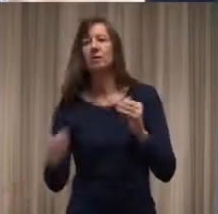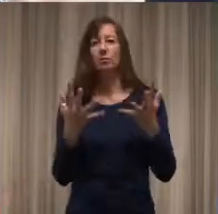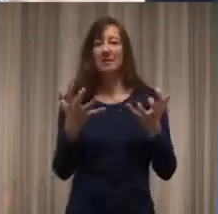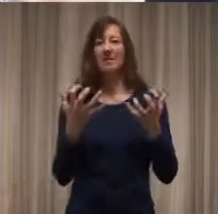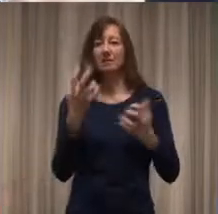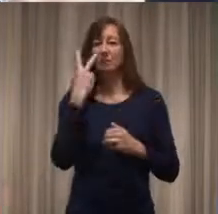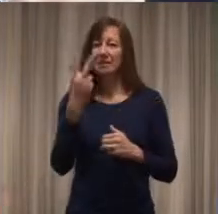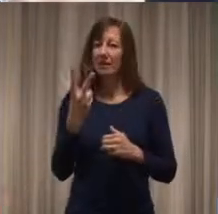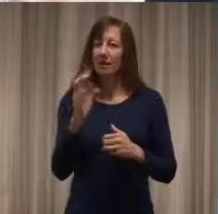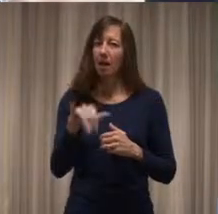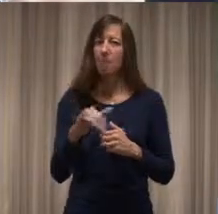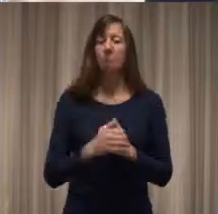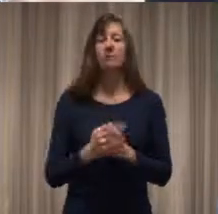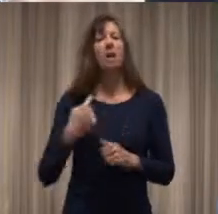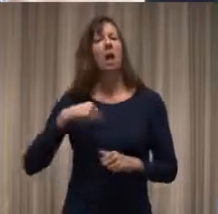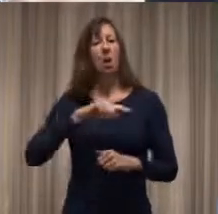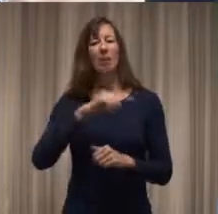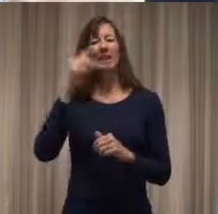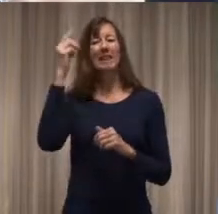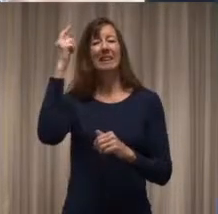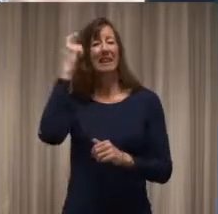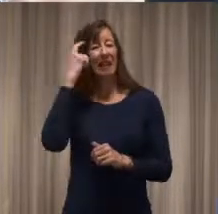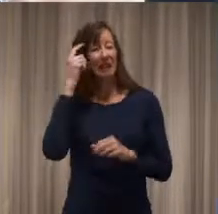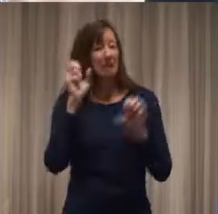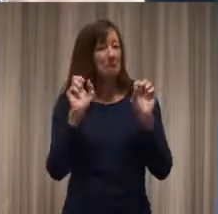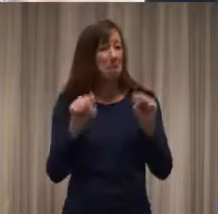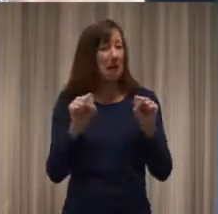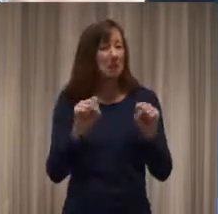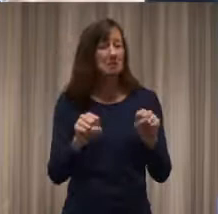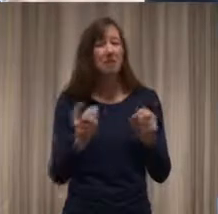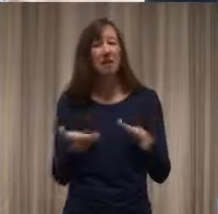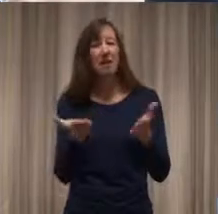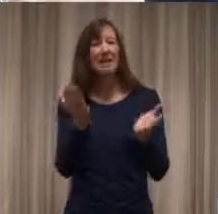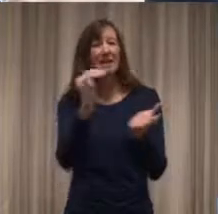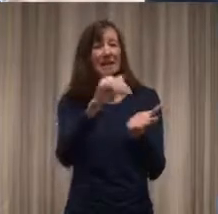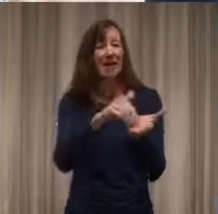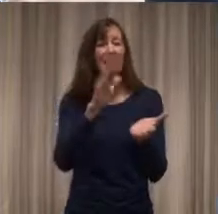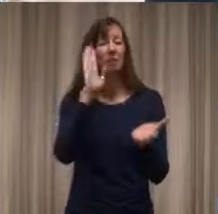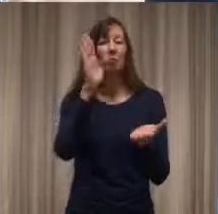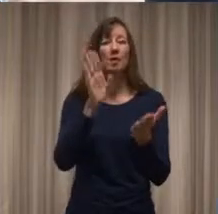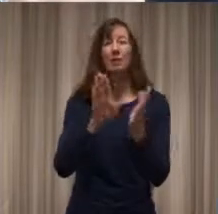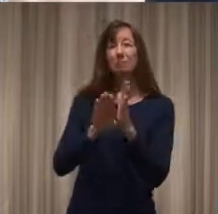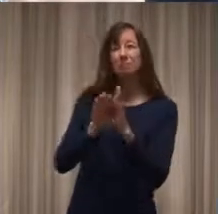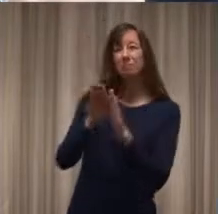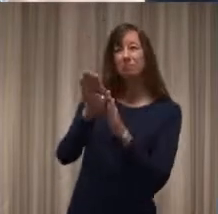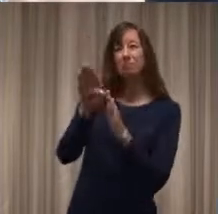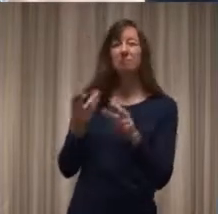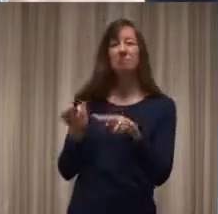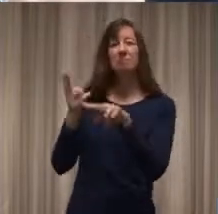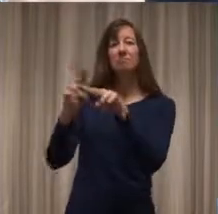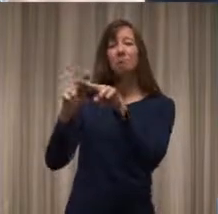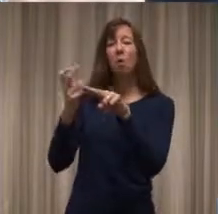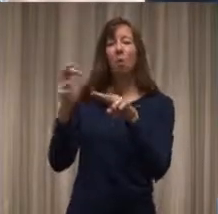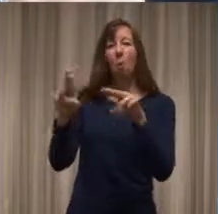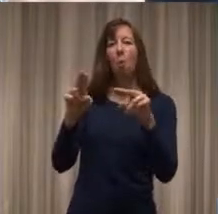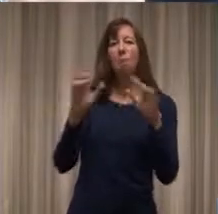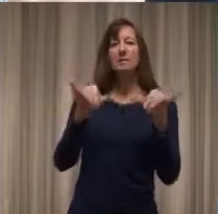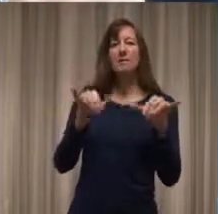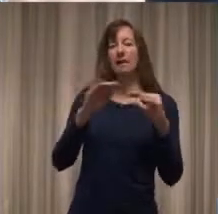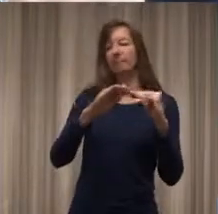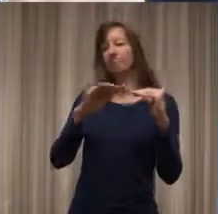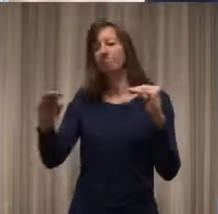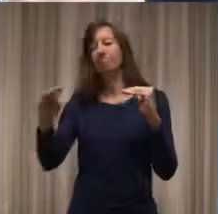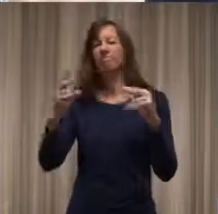do think there's a chance that it may go back up again, or at least stay level given the holiday gatherings. But